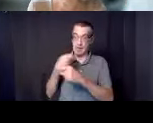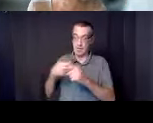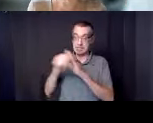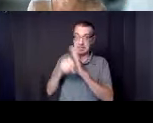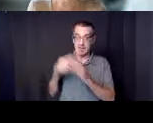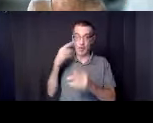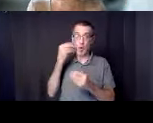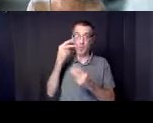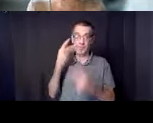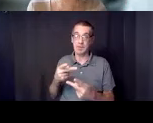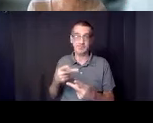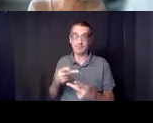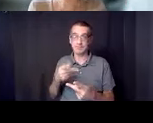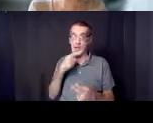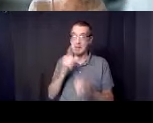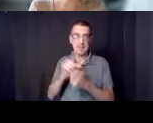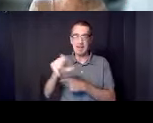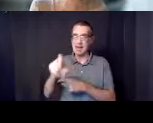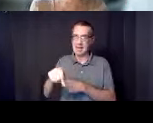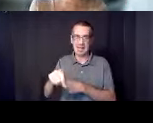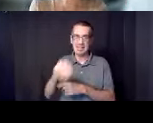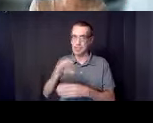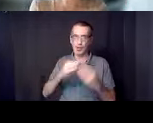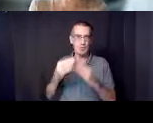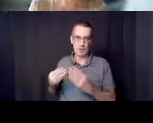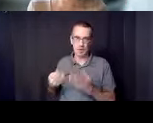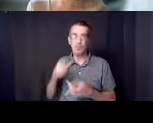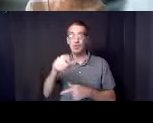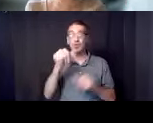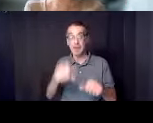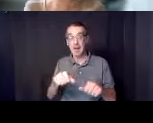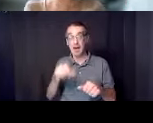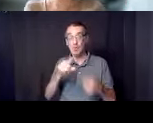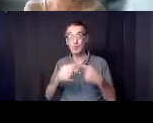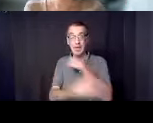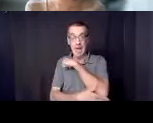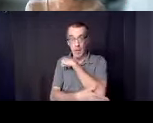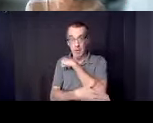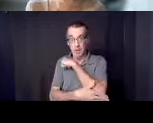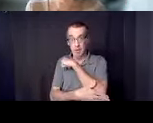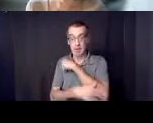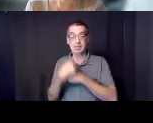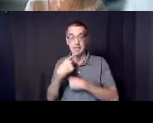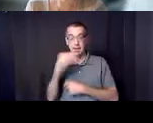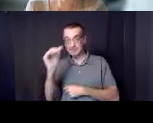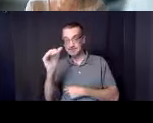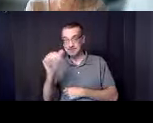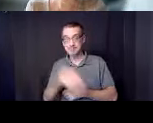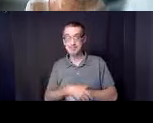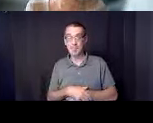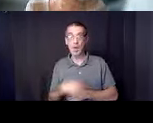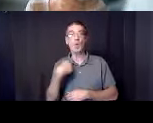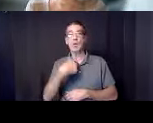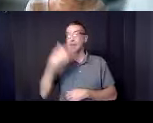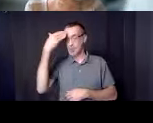for home visiting is not going to meet the need in your community. You could go to the county and say, we